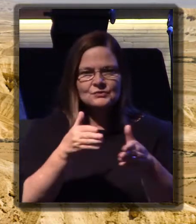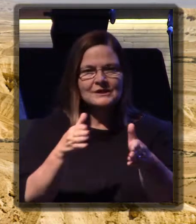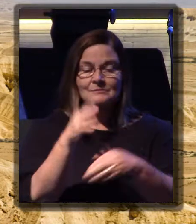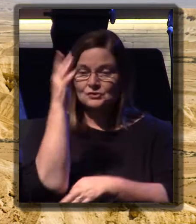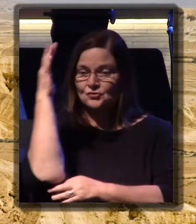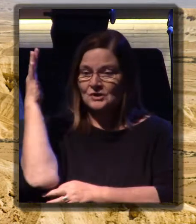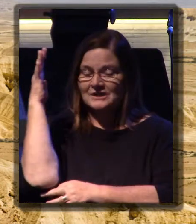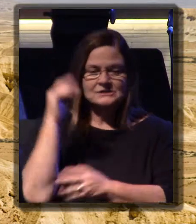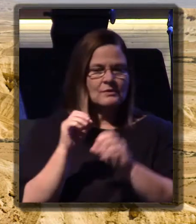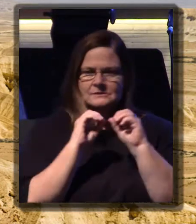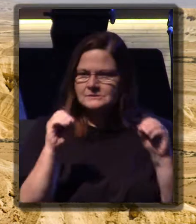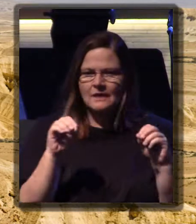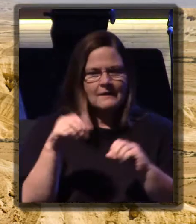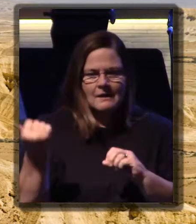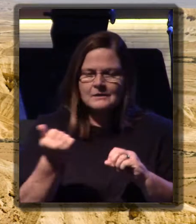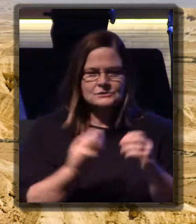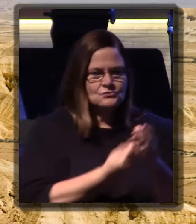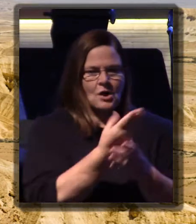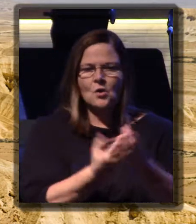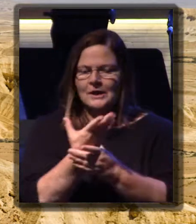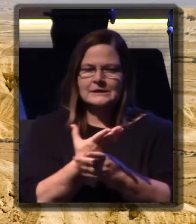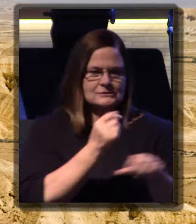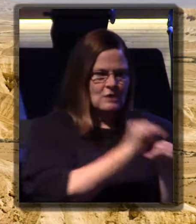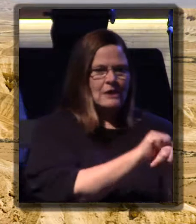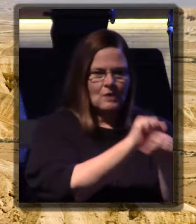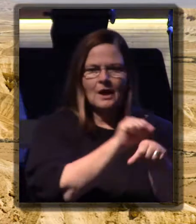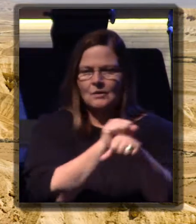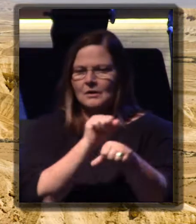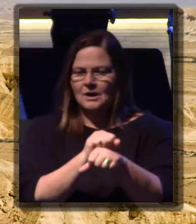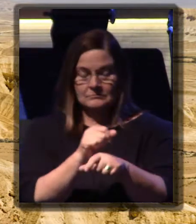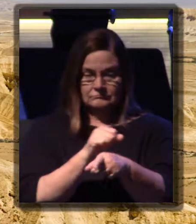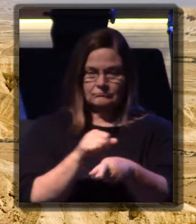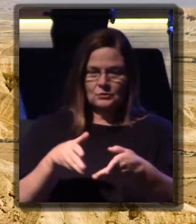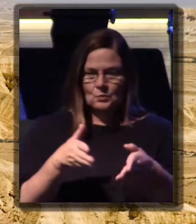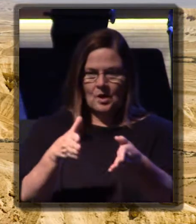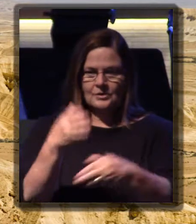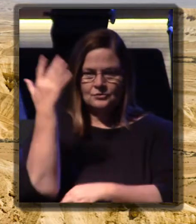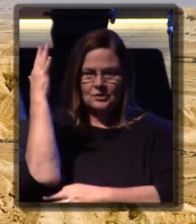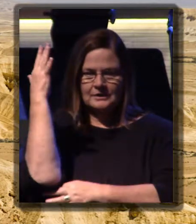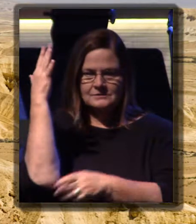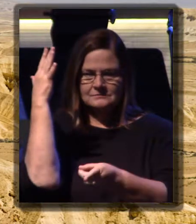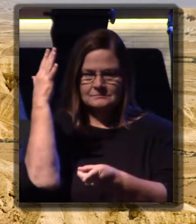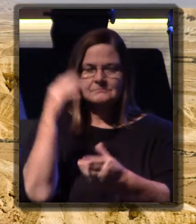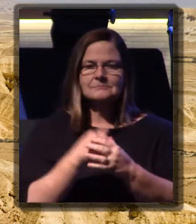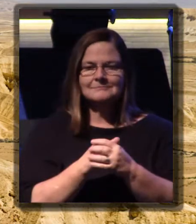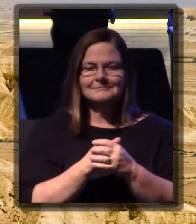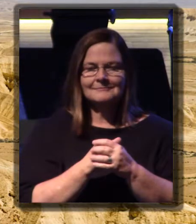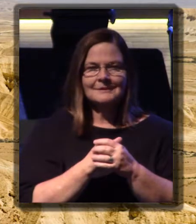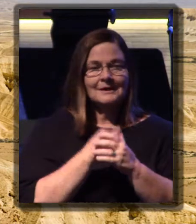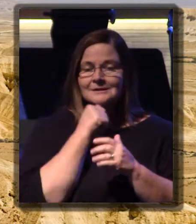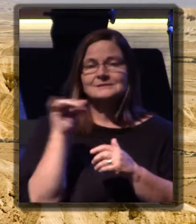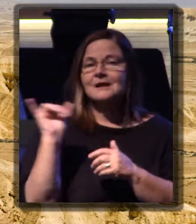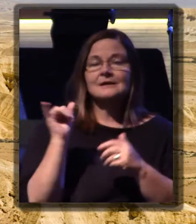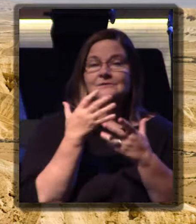stream? Trees. Trees in the desert where there's nothing else growing. It's a huge, endless rock